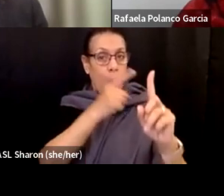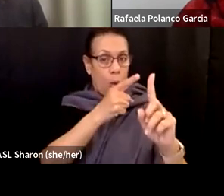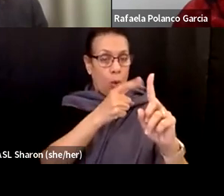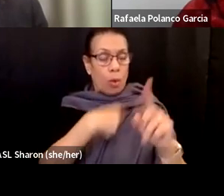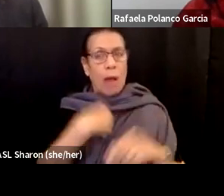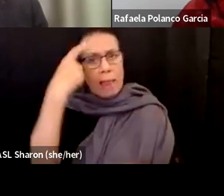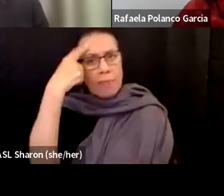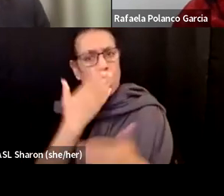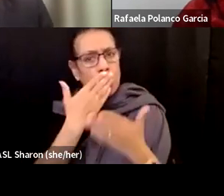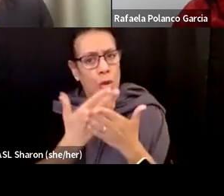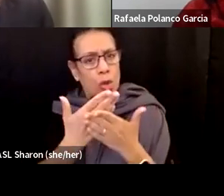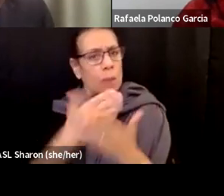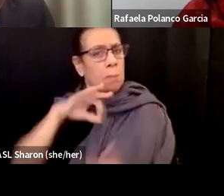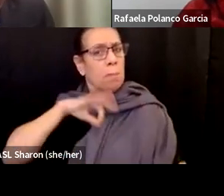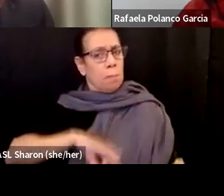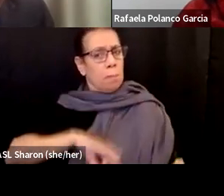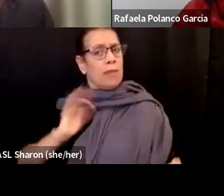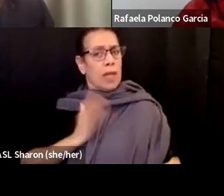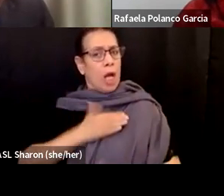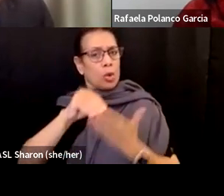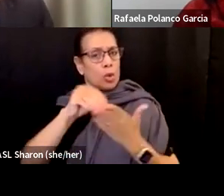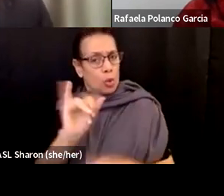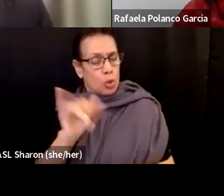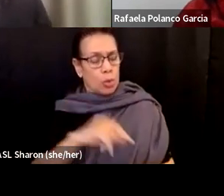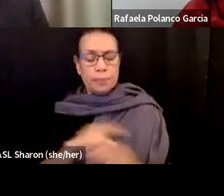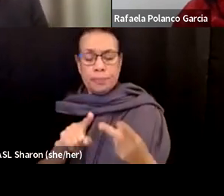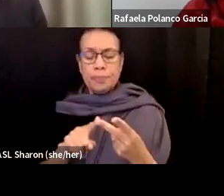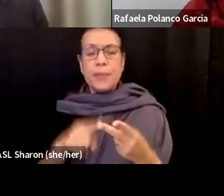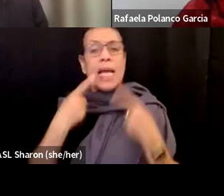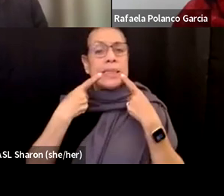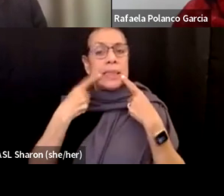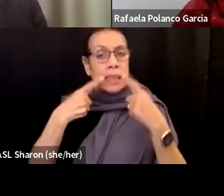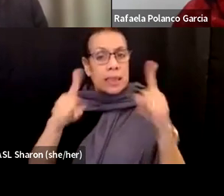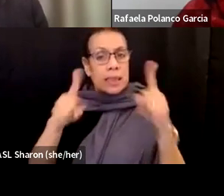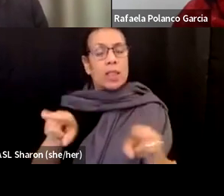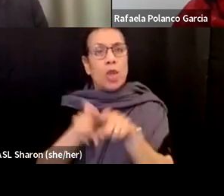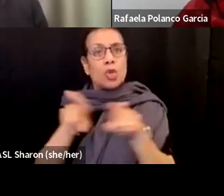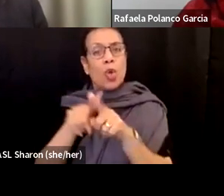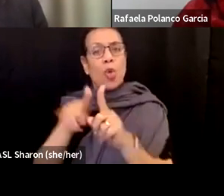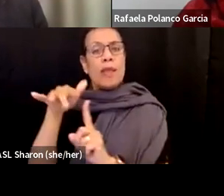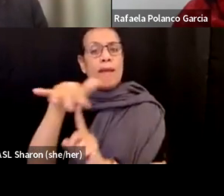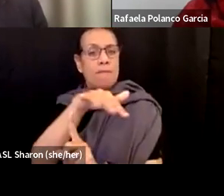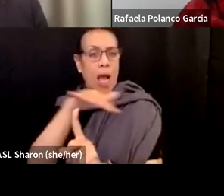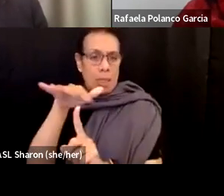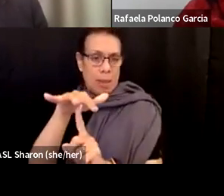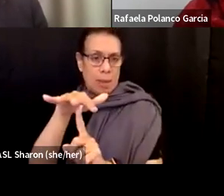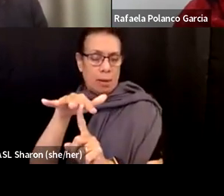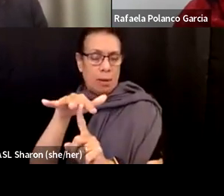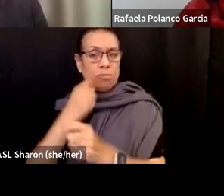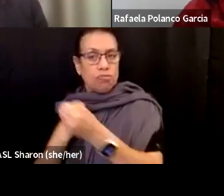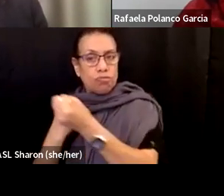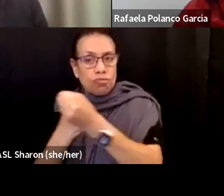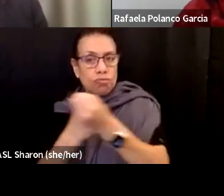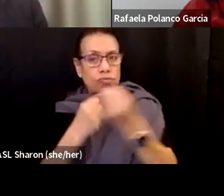good and beneficial for our students also success is the supportive environment and cultures that we build for children in which they can